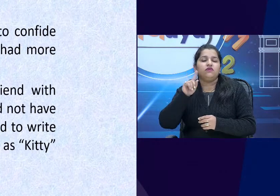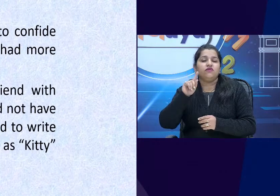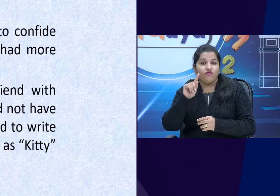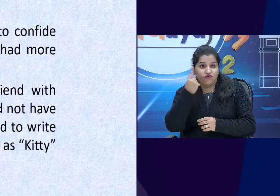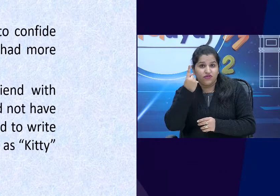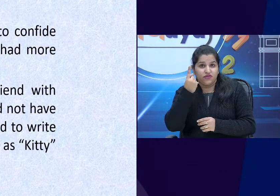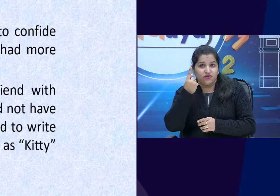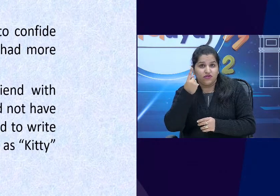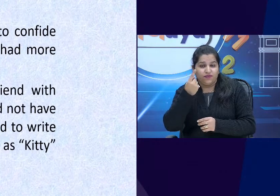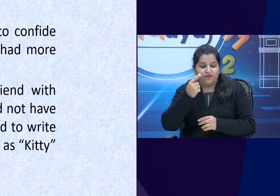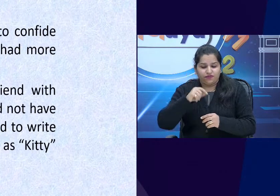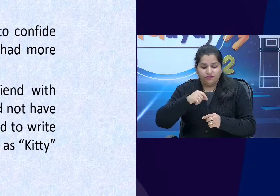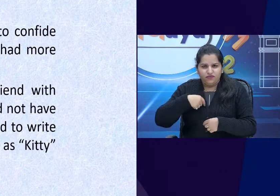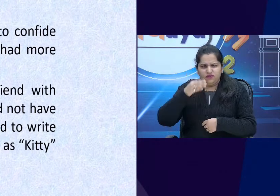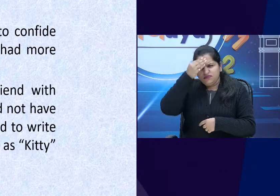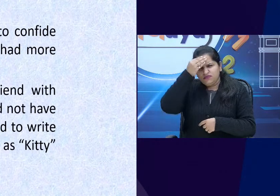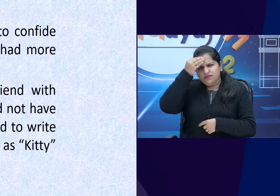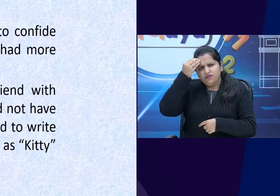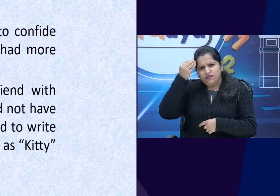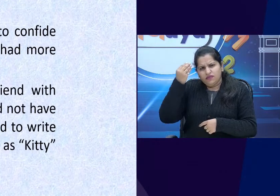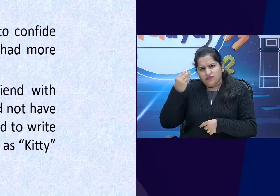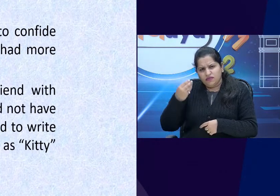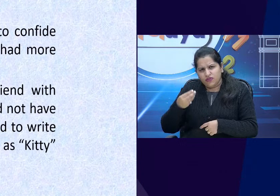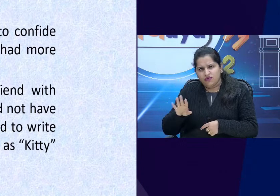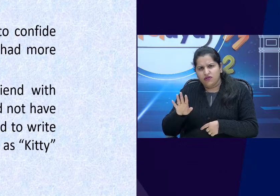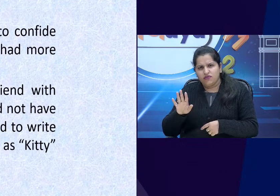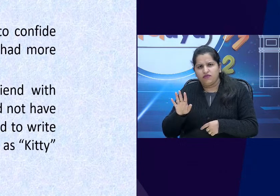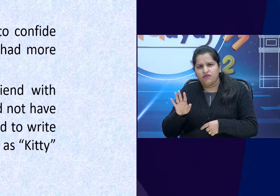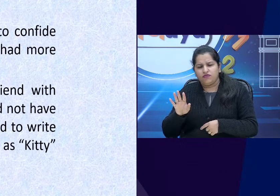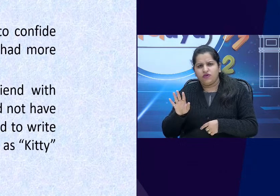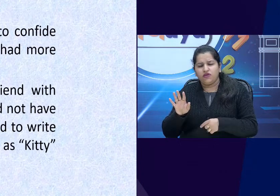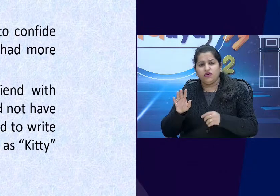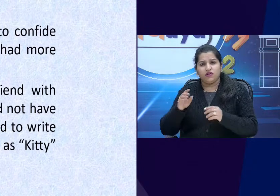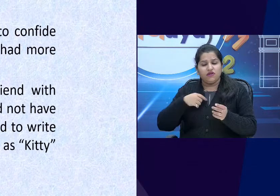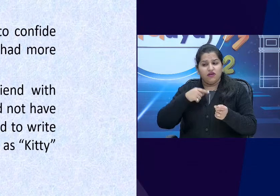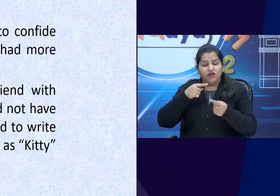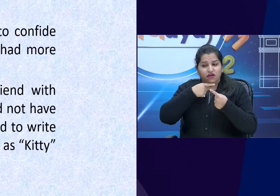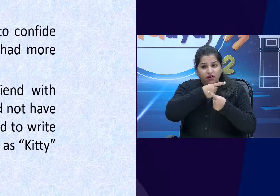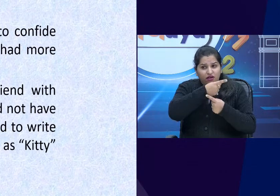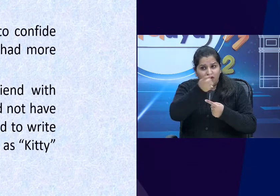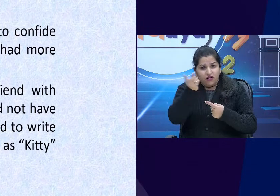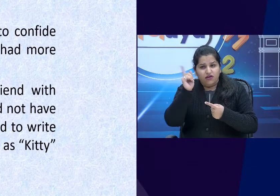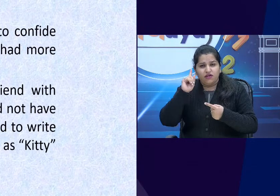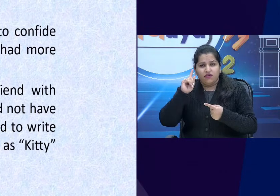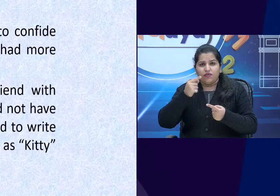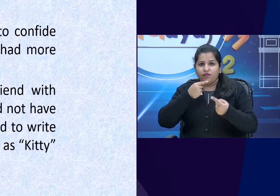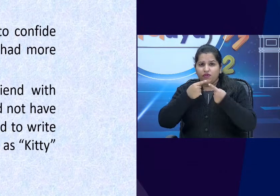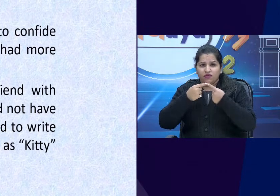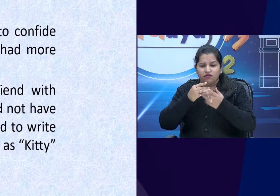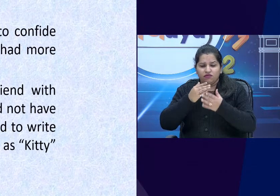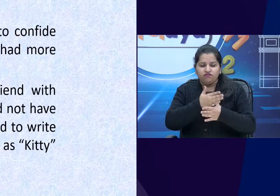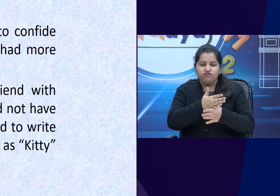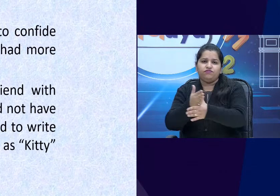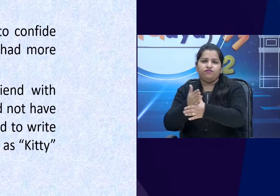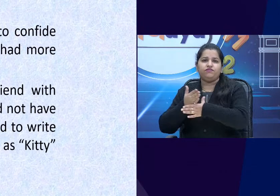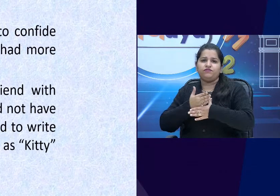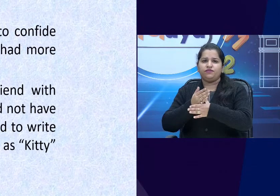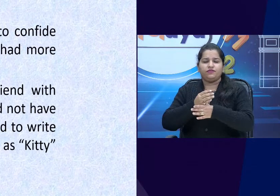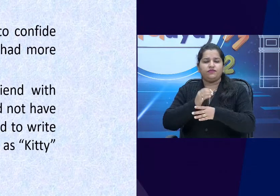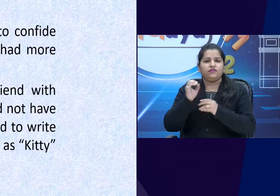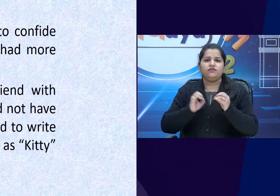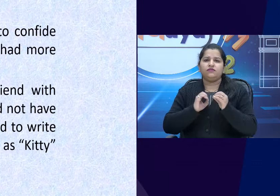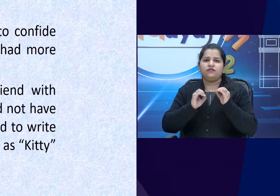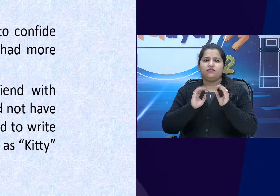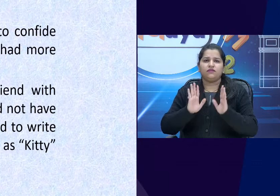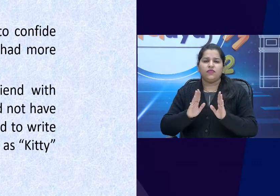we cannot, as I told before, we cannot tell everything to a person, to anybody, to all. There